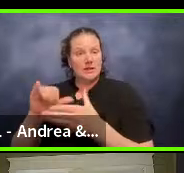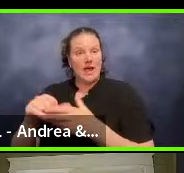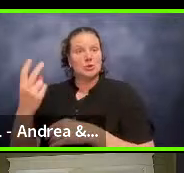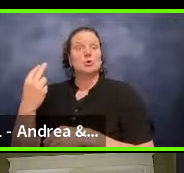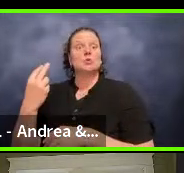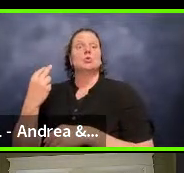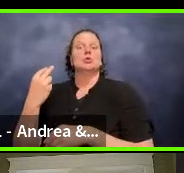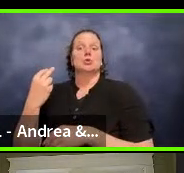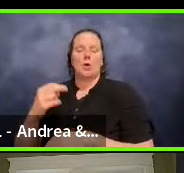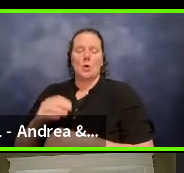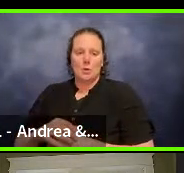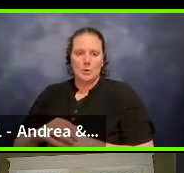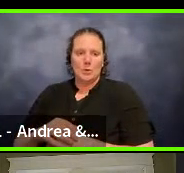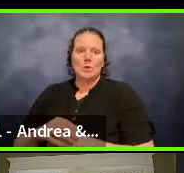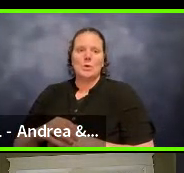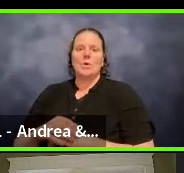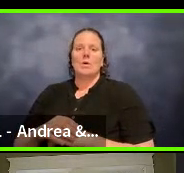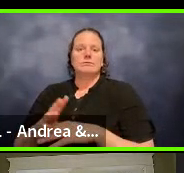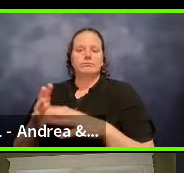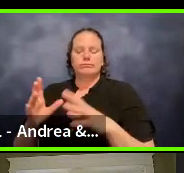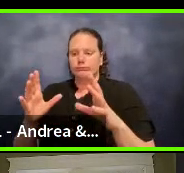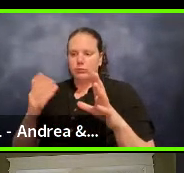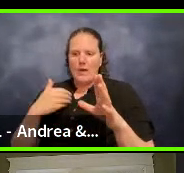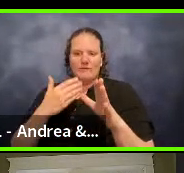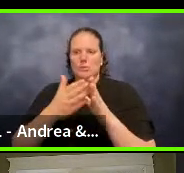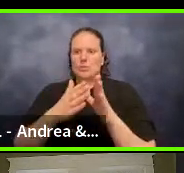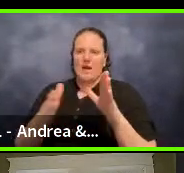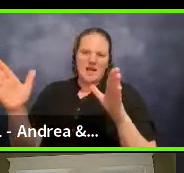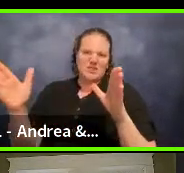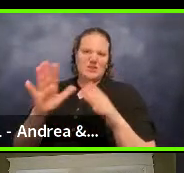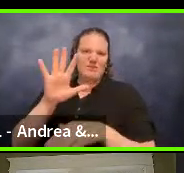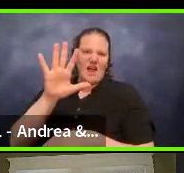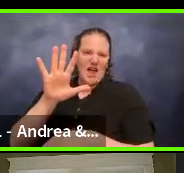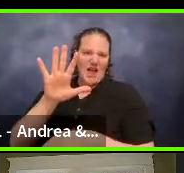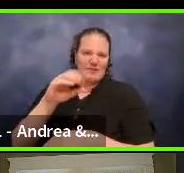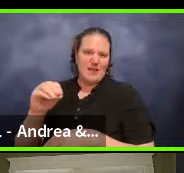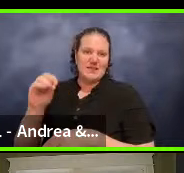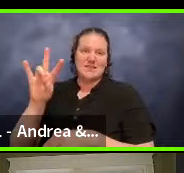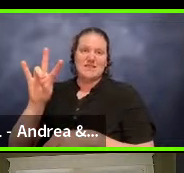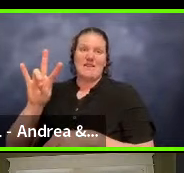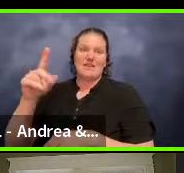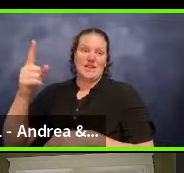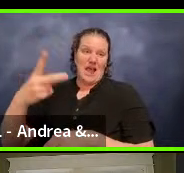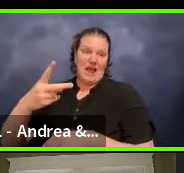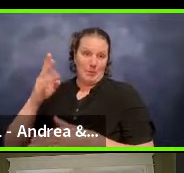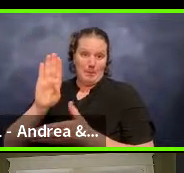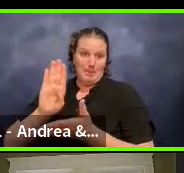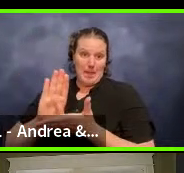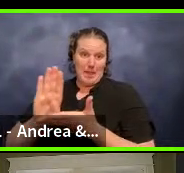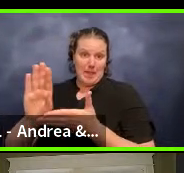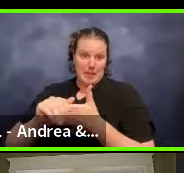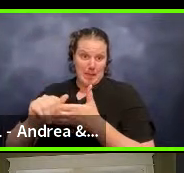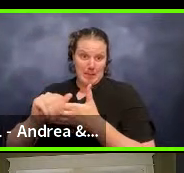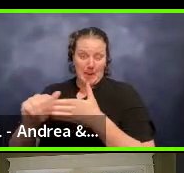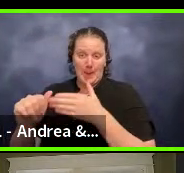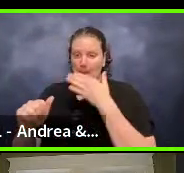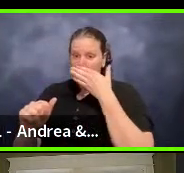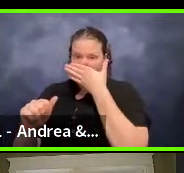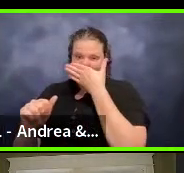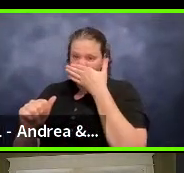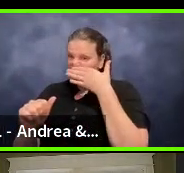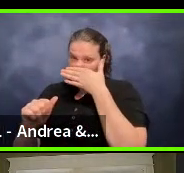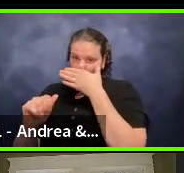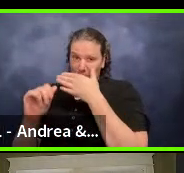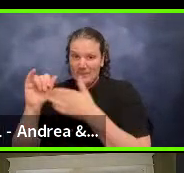ago, we came up with a range between 5 and 7.5 billion, and that 7.5 billion was